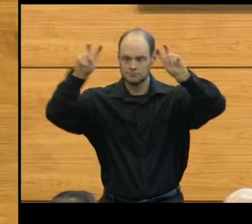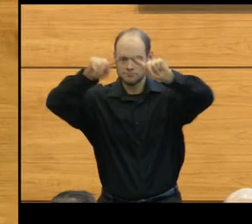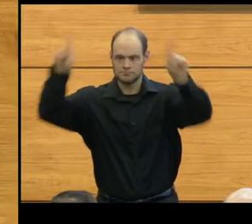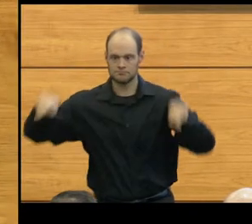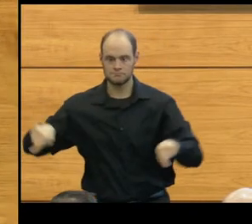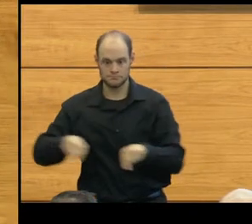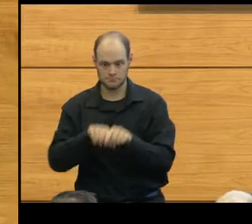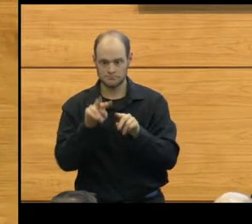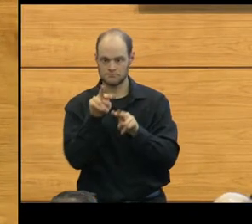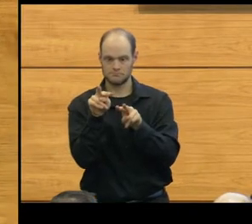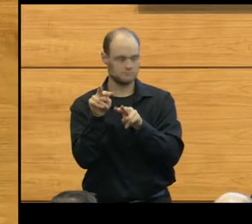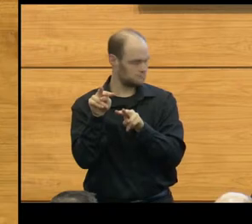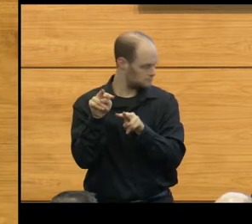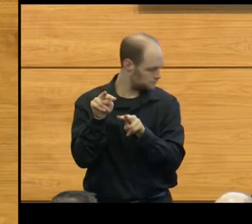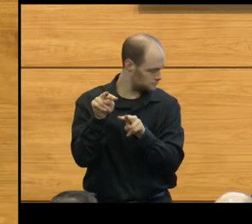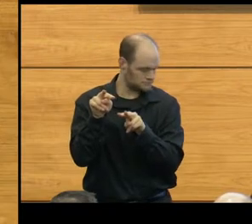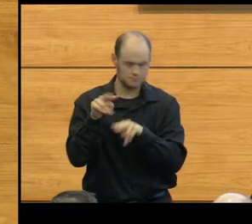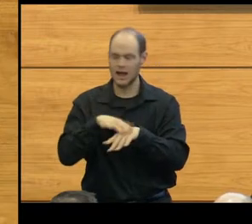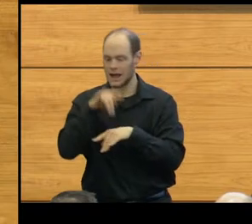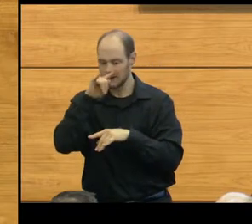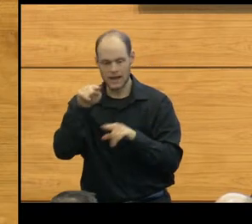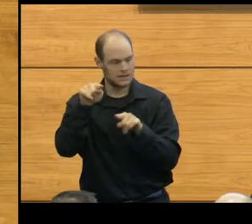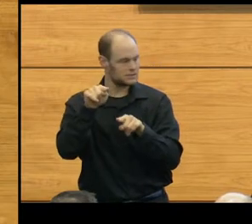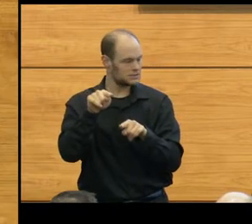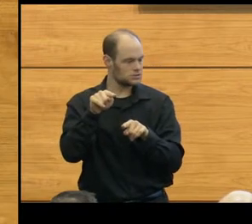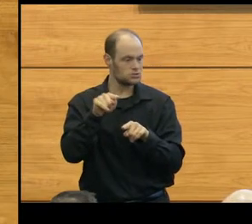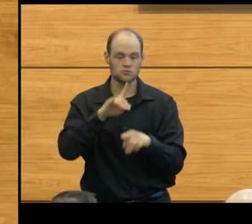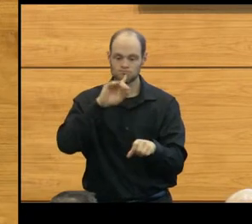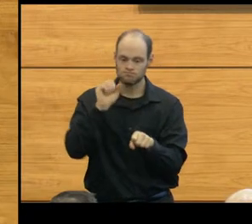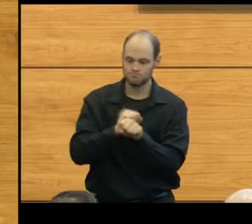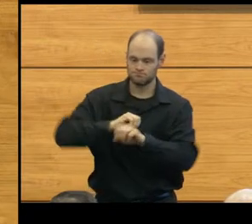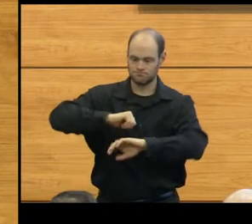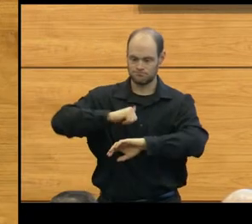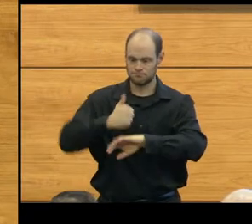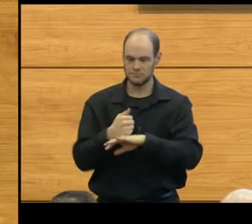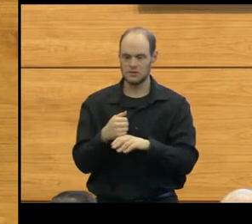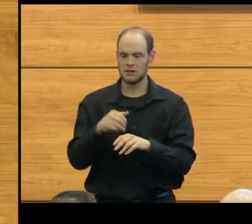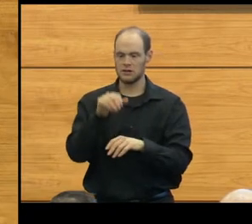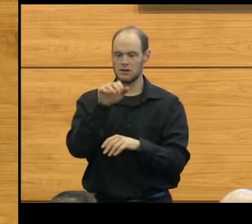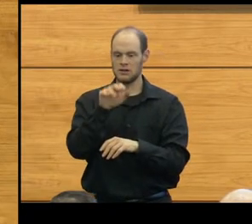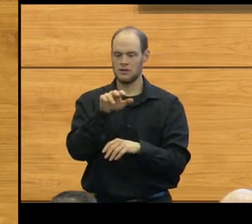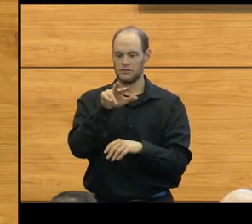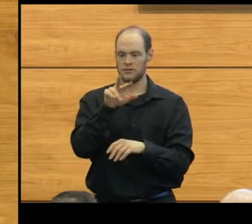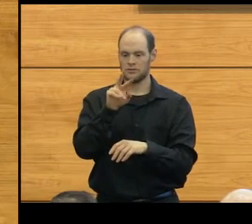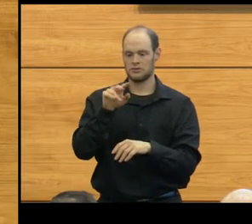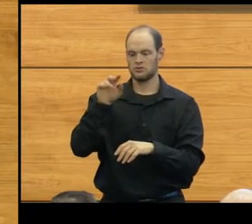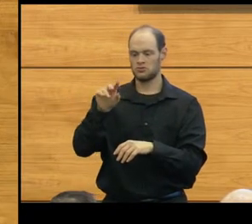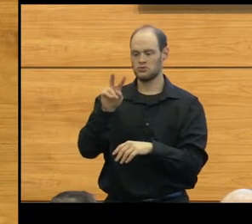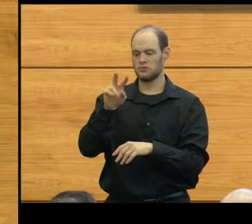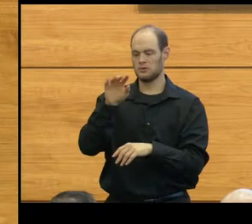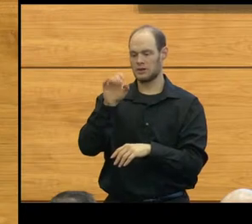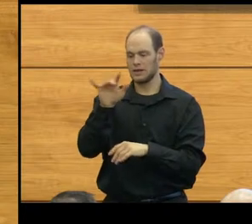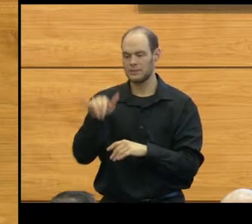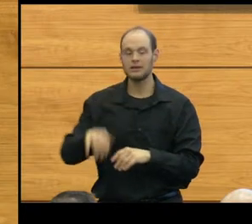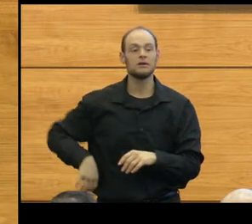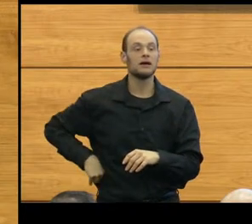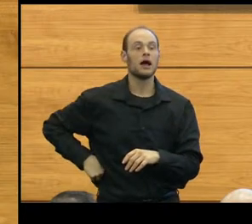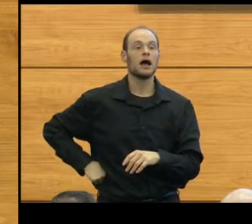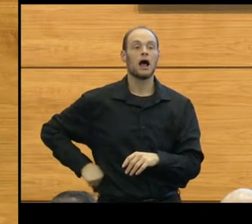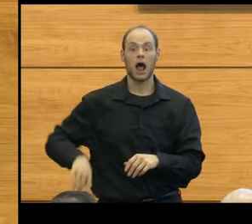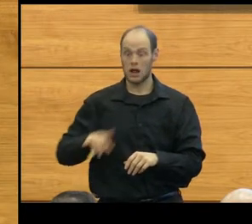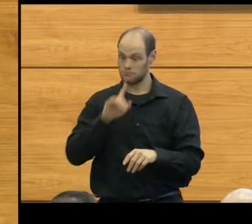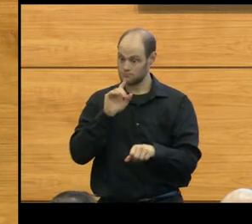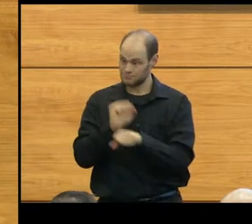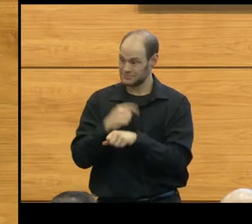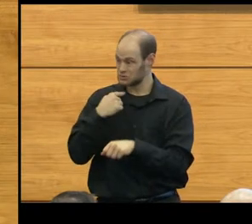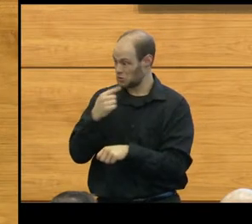on a child to be able to, in fact, create a third ventriculostomy. I'm thinking about the time that I